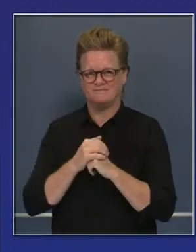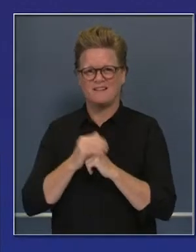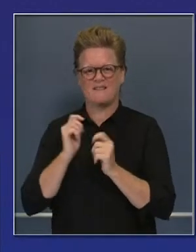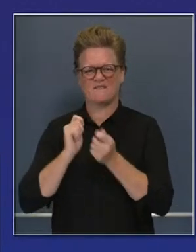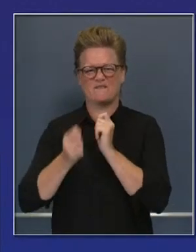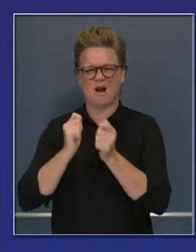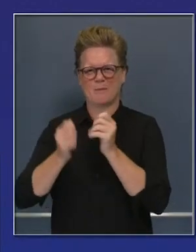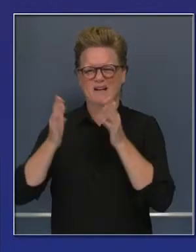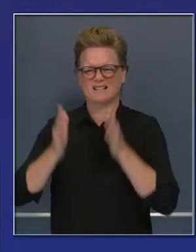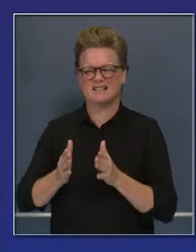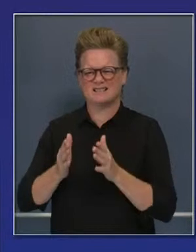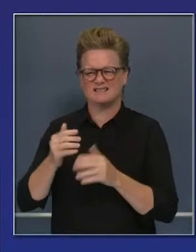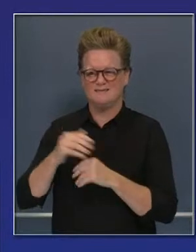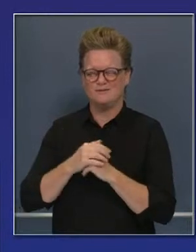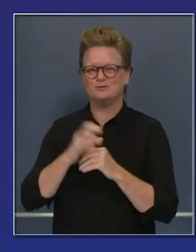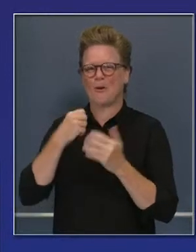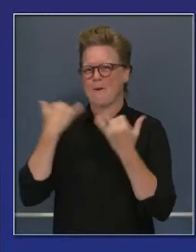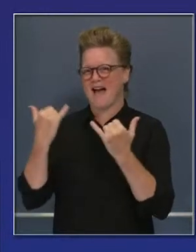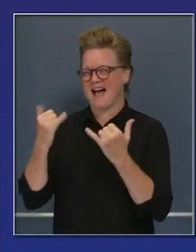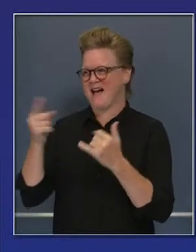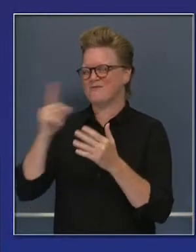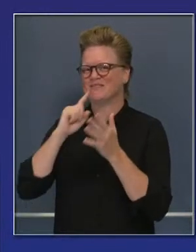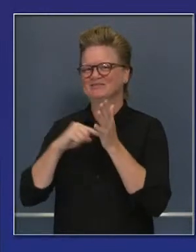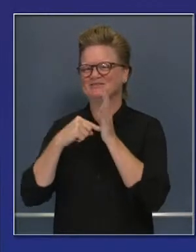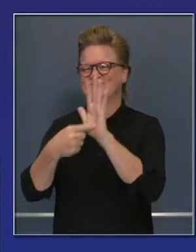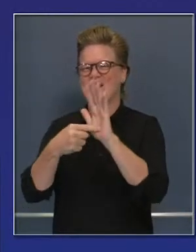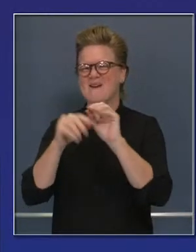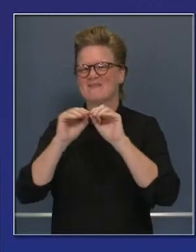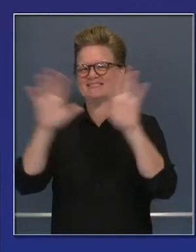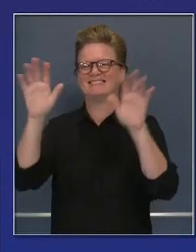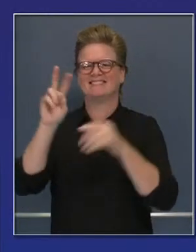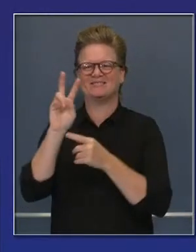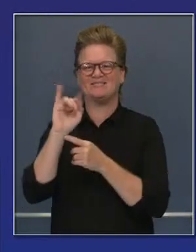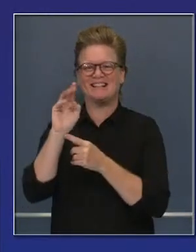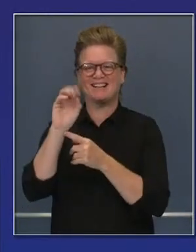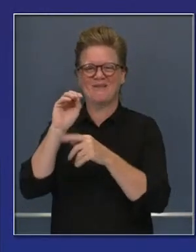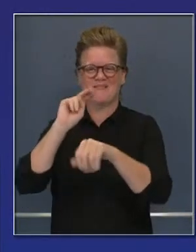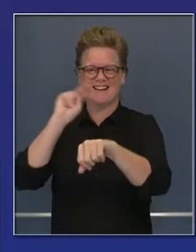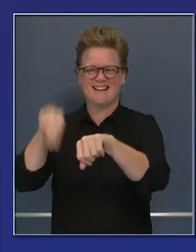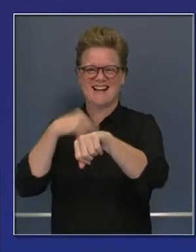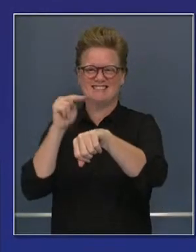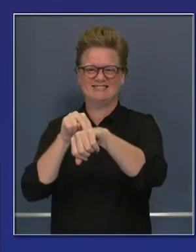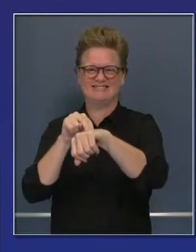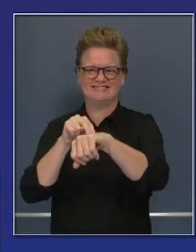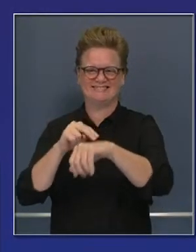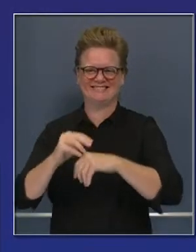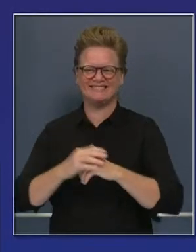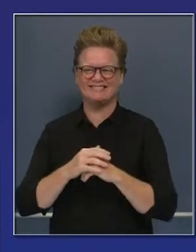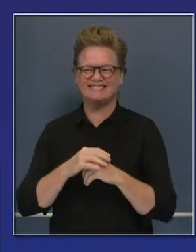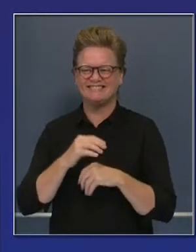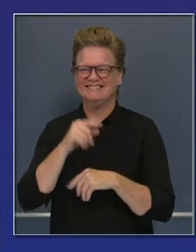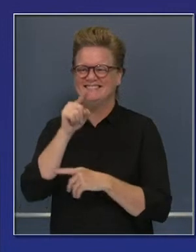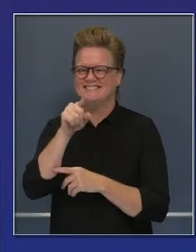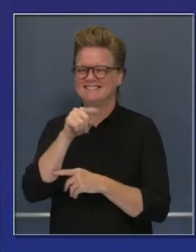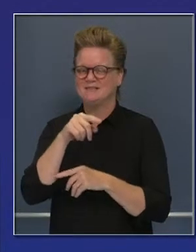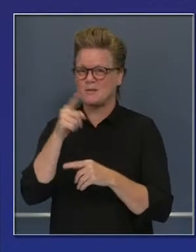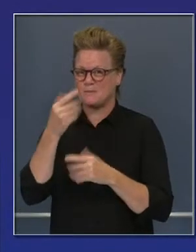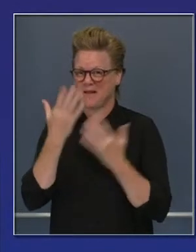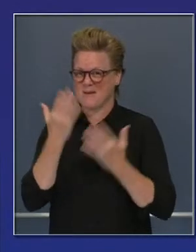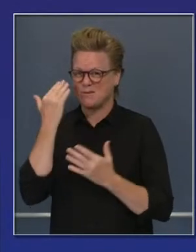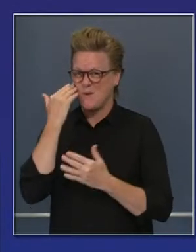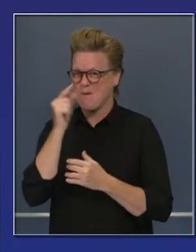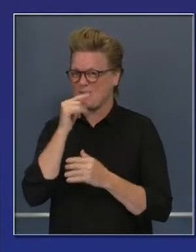This PSA will be shared nationwide, and it features someone that's very familiar